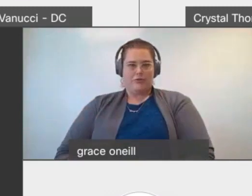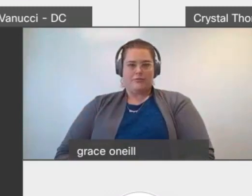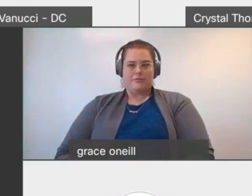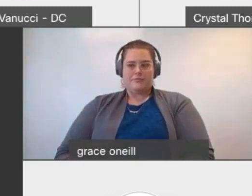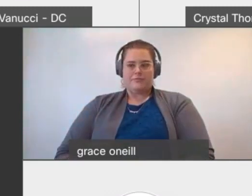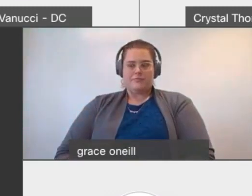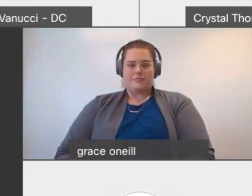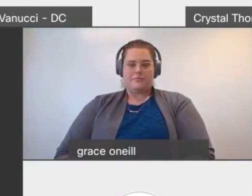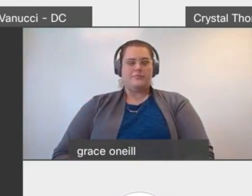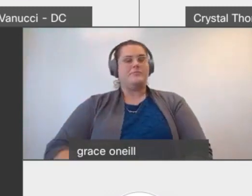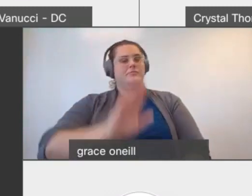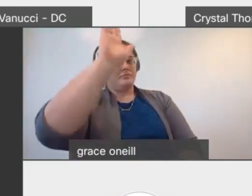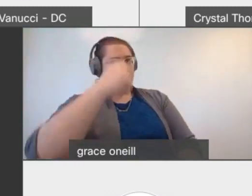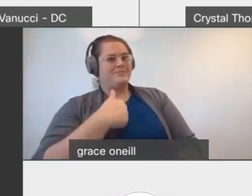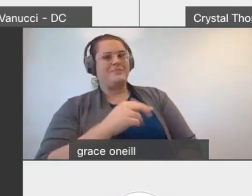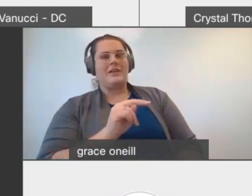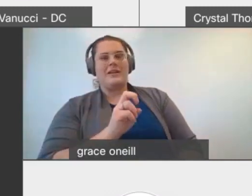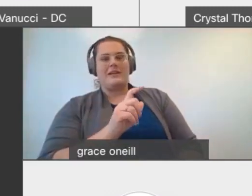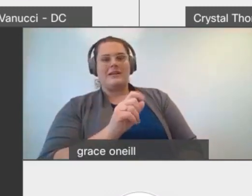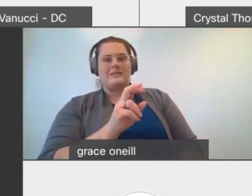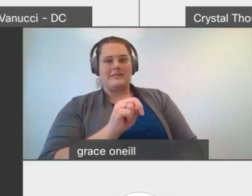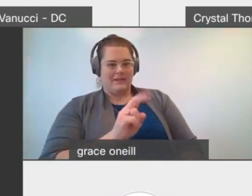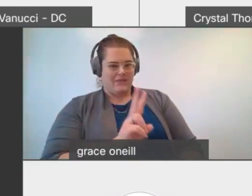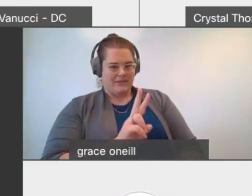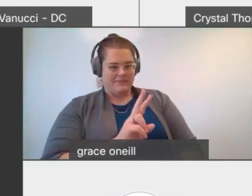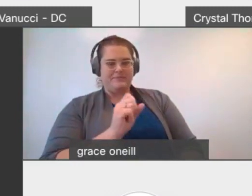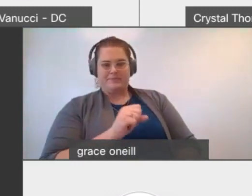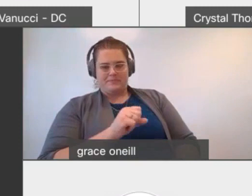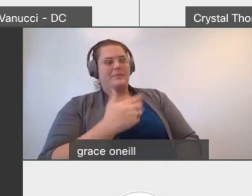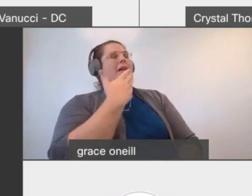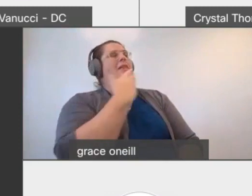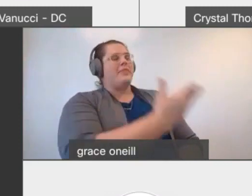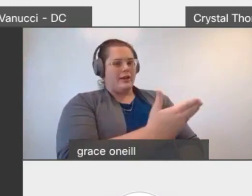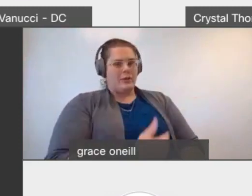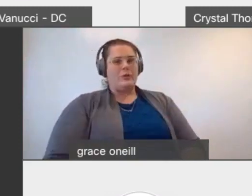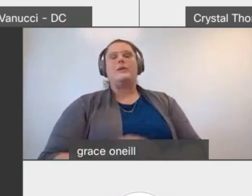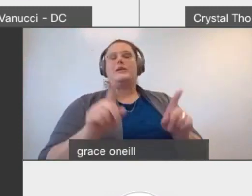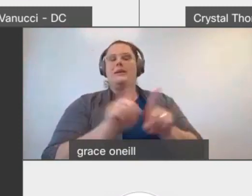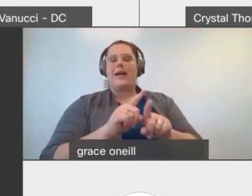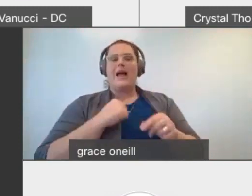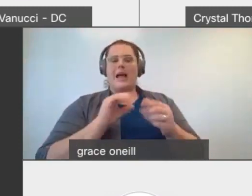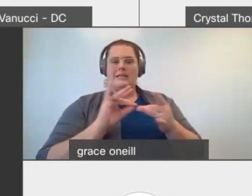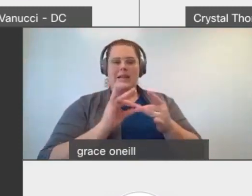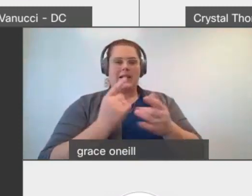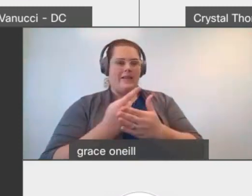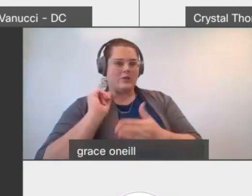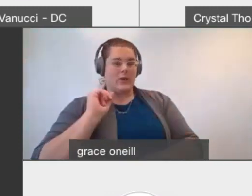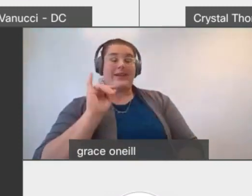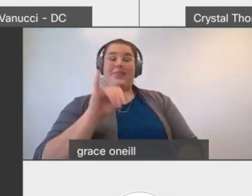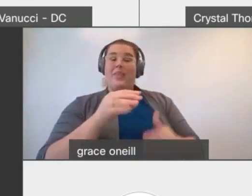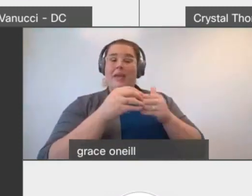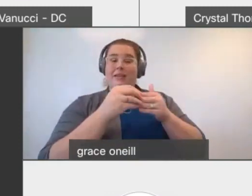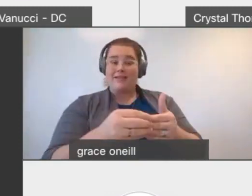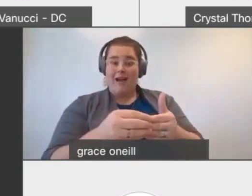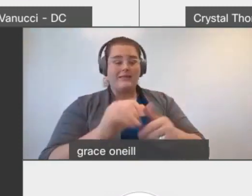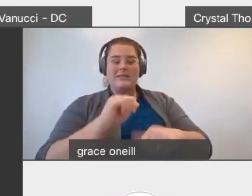Thank you, Director Reese. As I stated last week, this guidance is based on